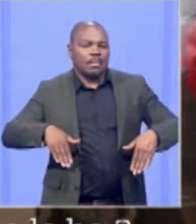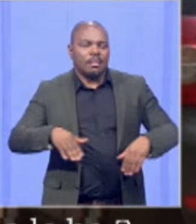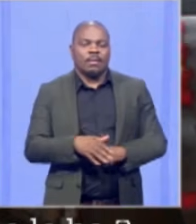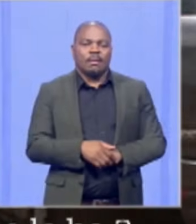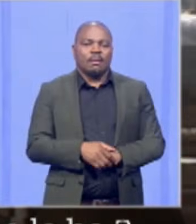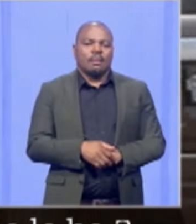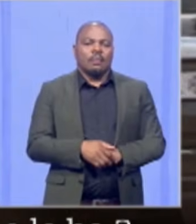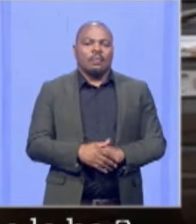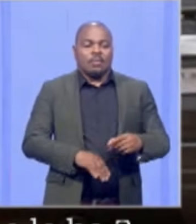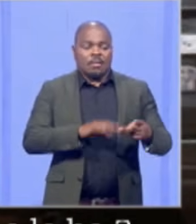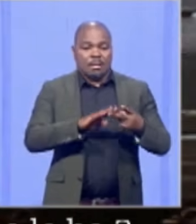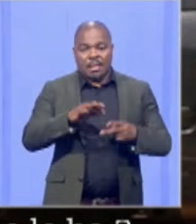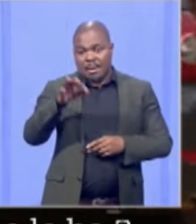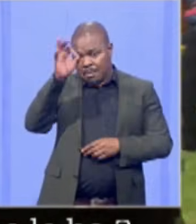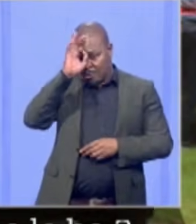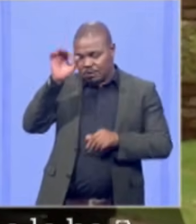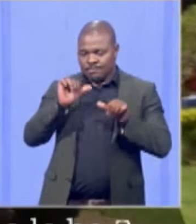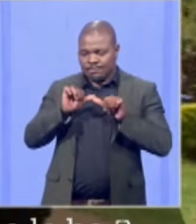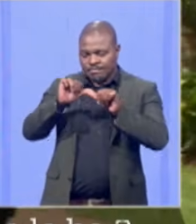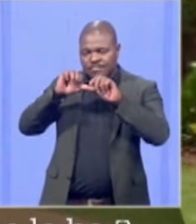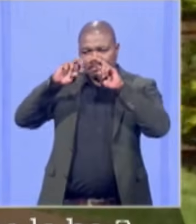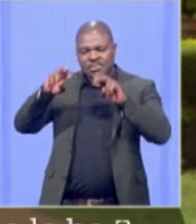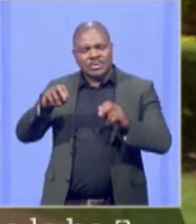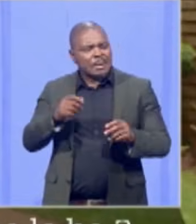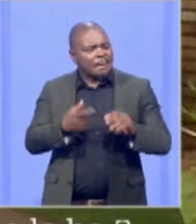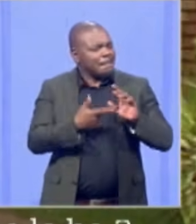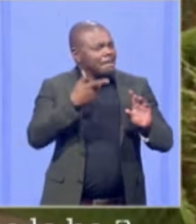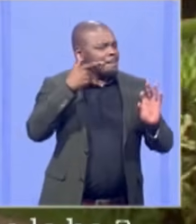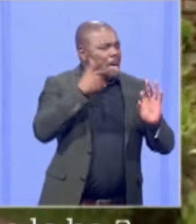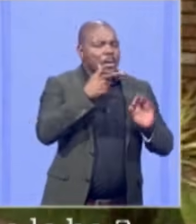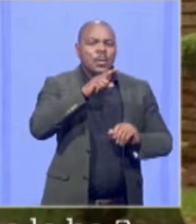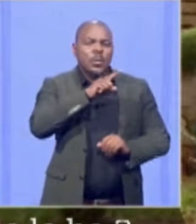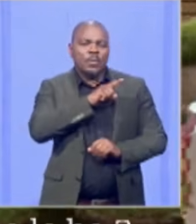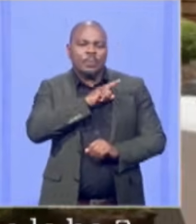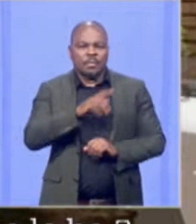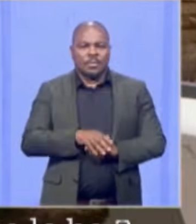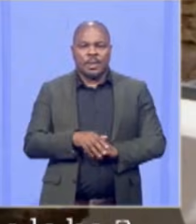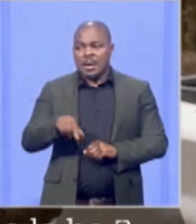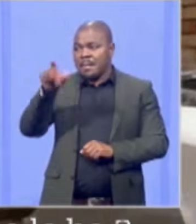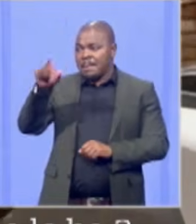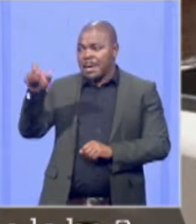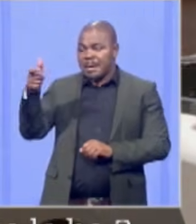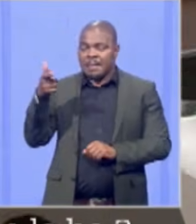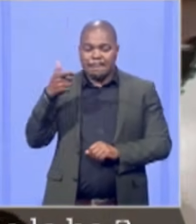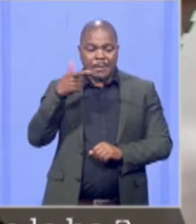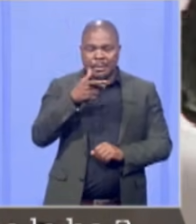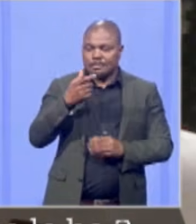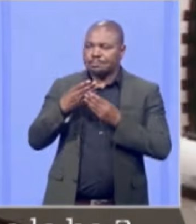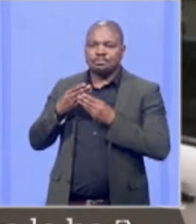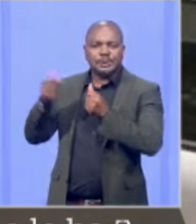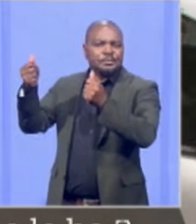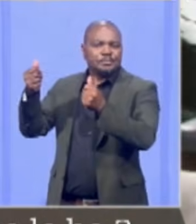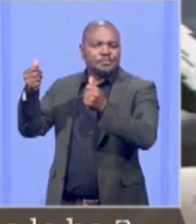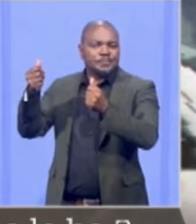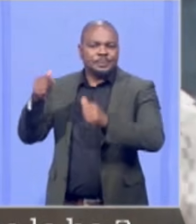Khabagare mapodisi a tsweletse go batlisisa maitlhomo a thuntso eno mme ba belaelwa ba santse ba tsene lenga ka seloko.